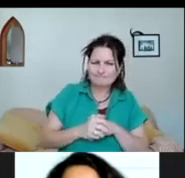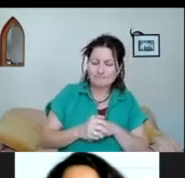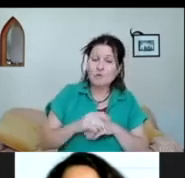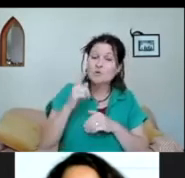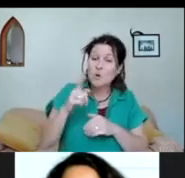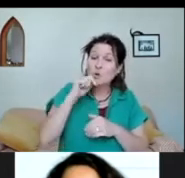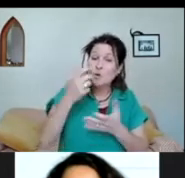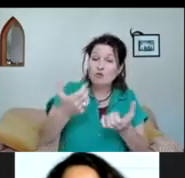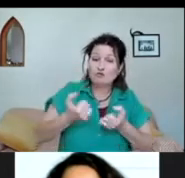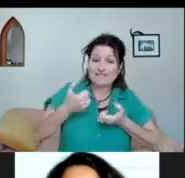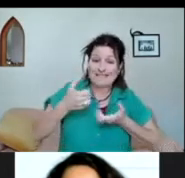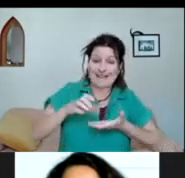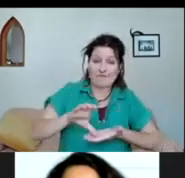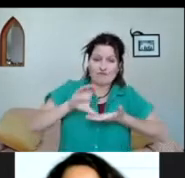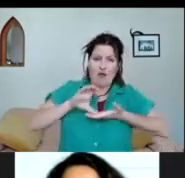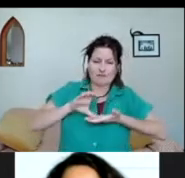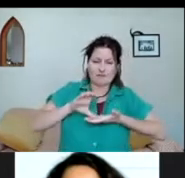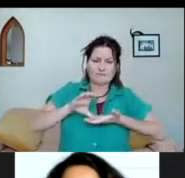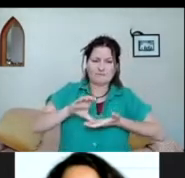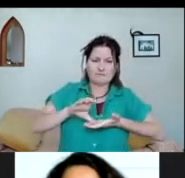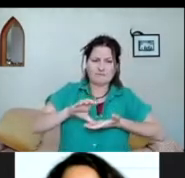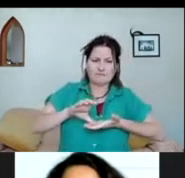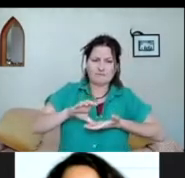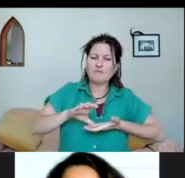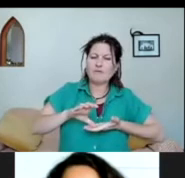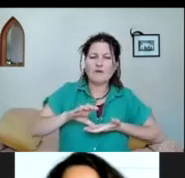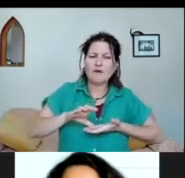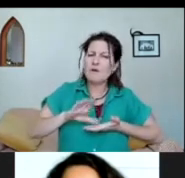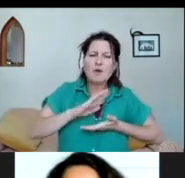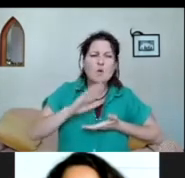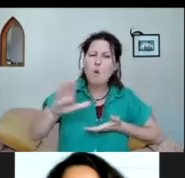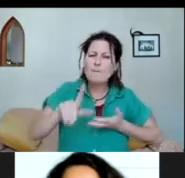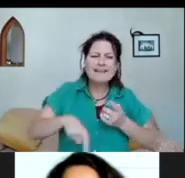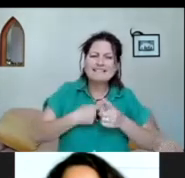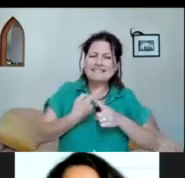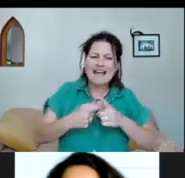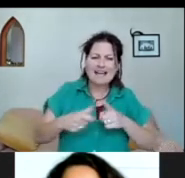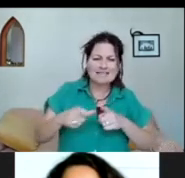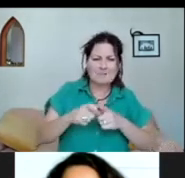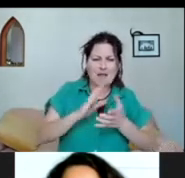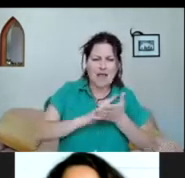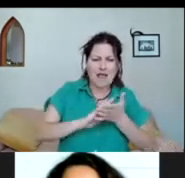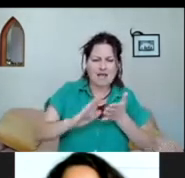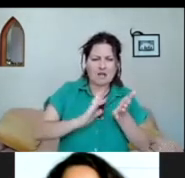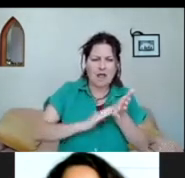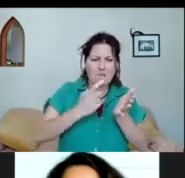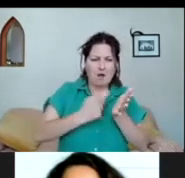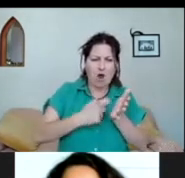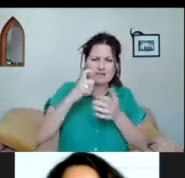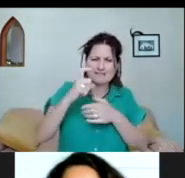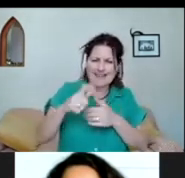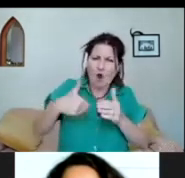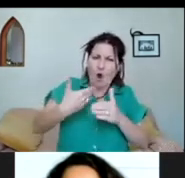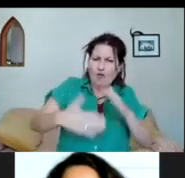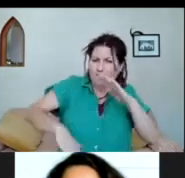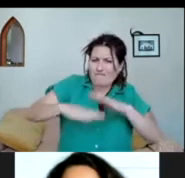grant, but you won't be taxed by HMRC as self-employed on the whole, let's say £10,000 you